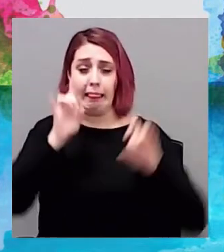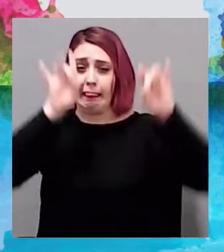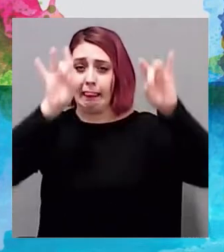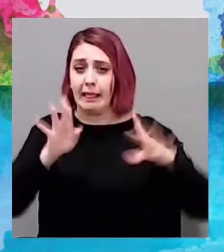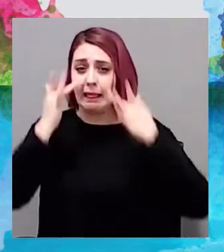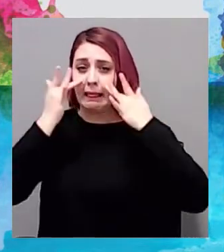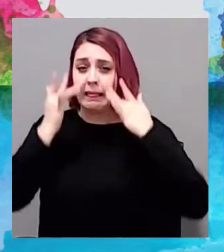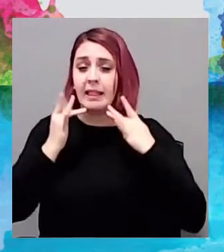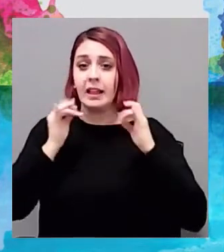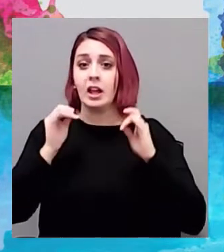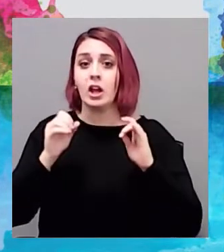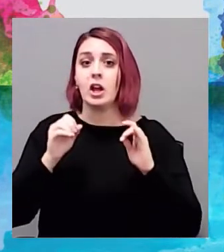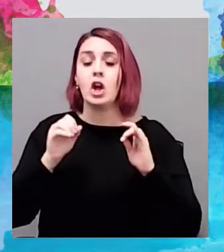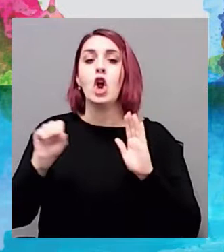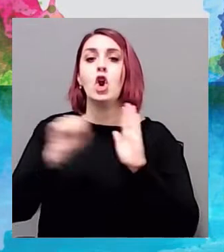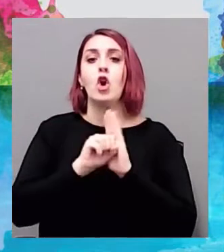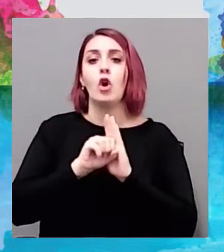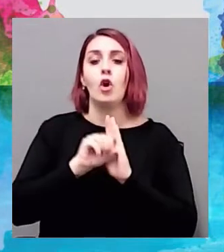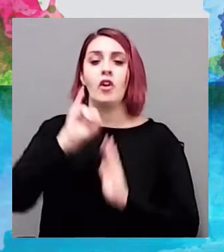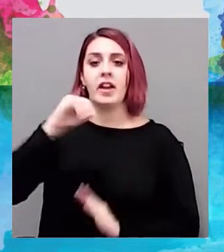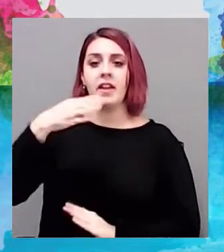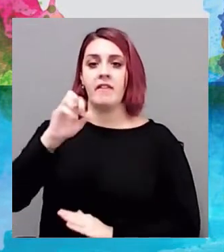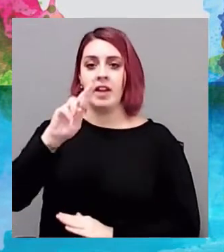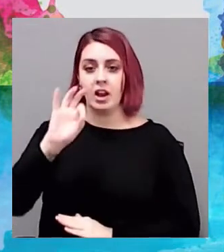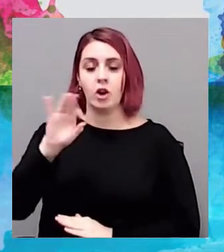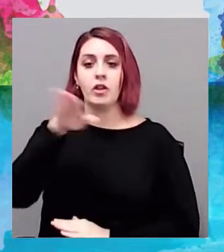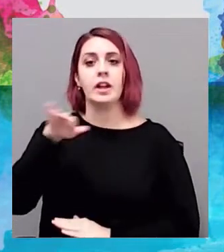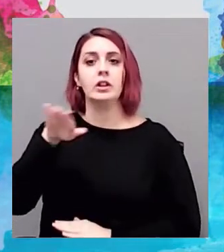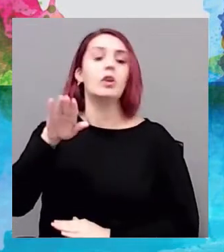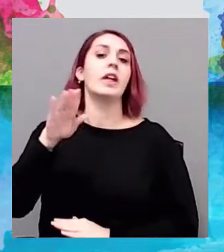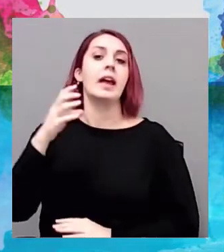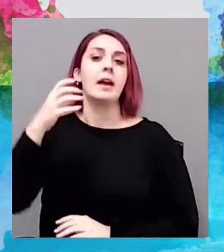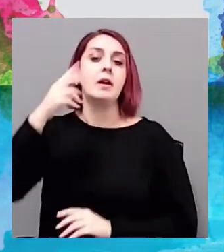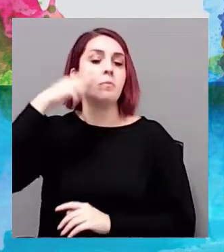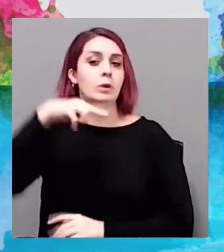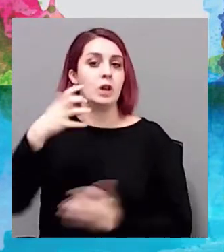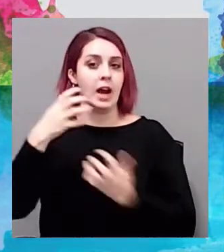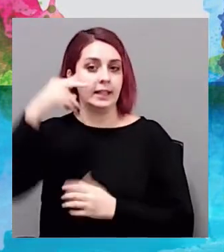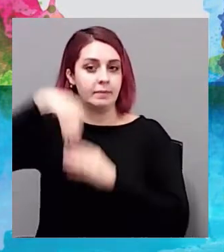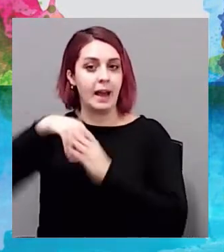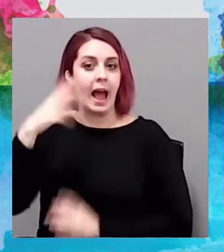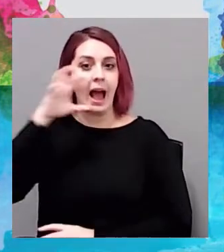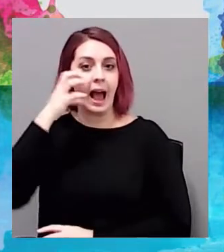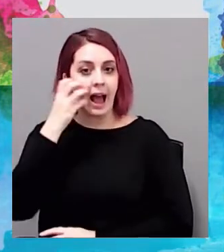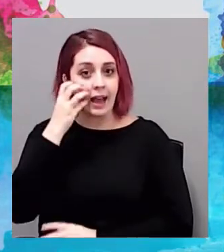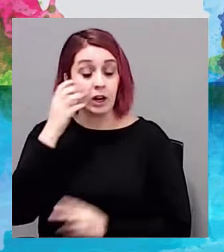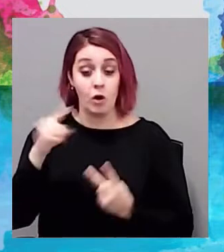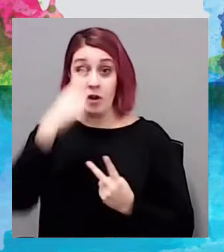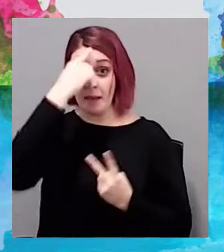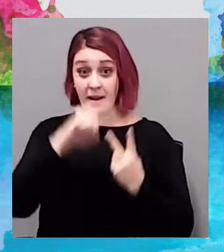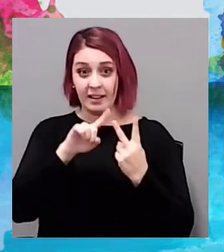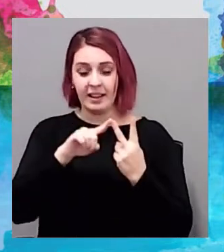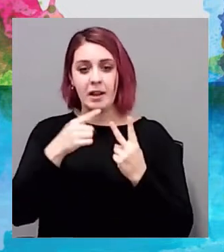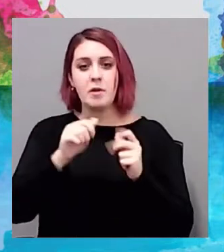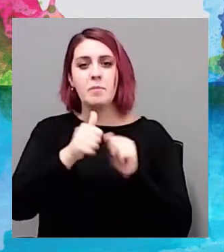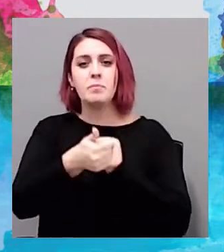reproduction of an Iberian wolf. This was in the Jaén Museum. And in the next picture,